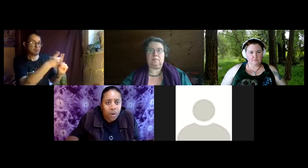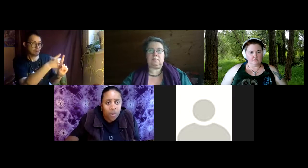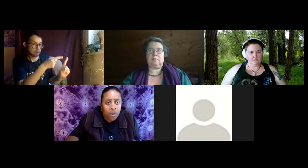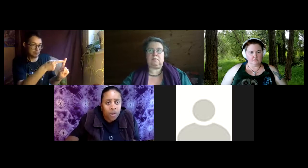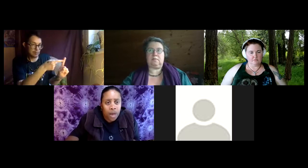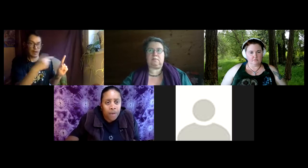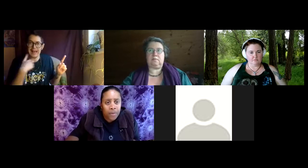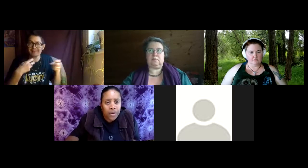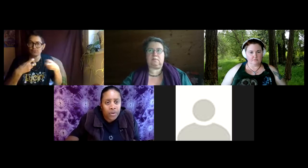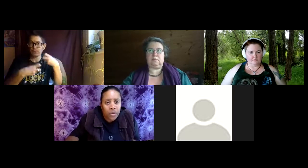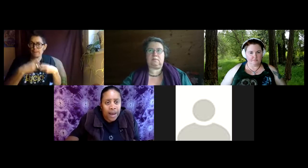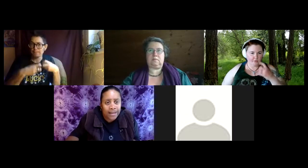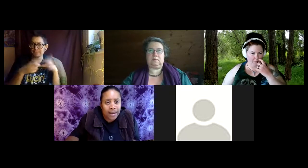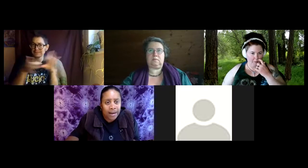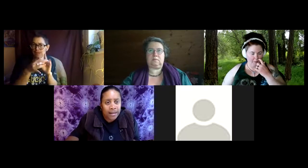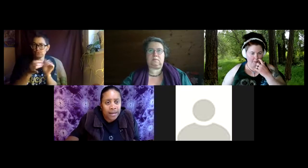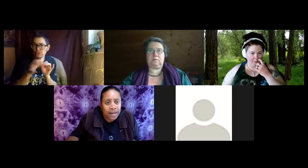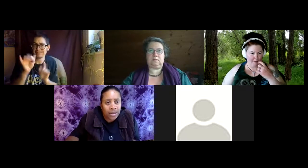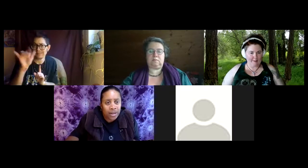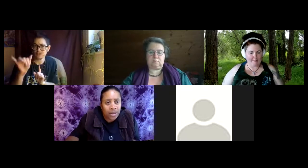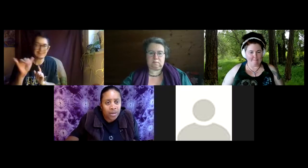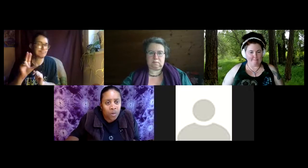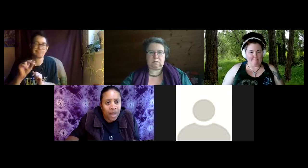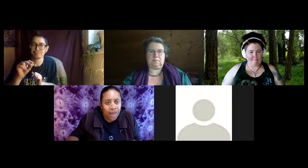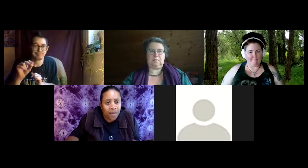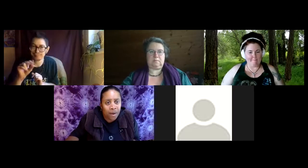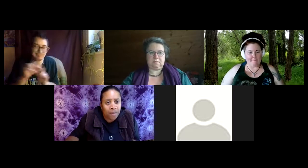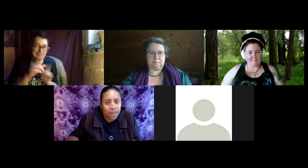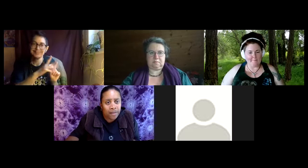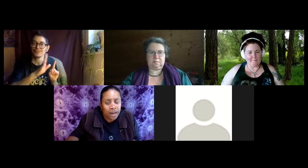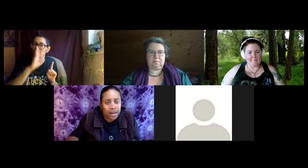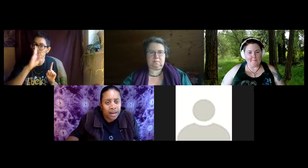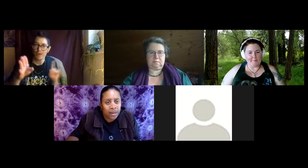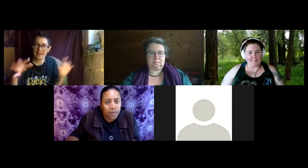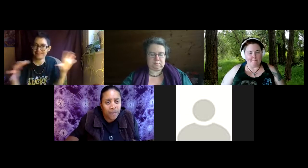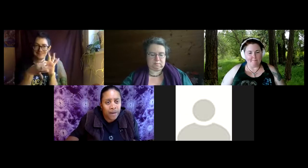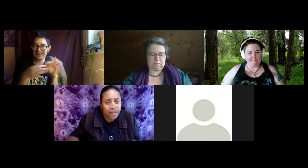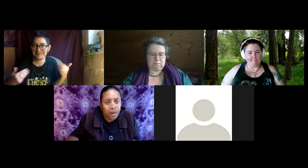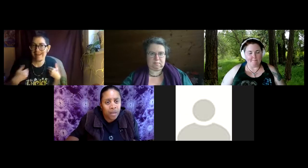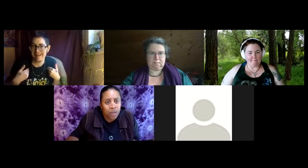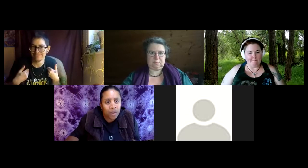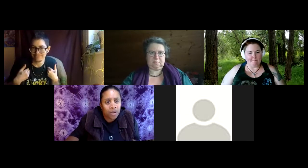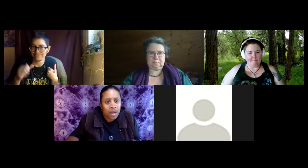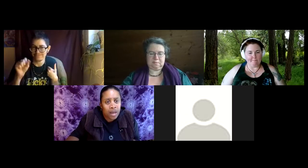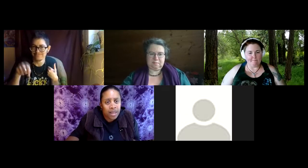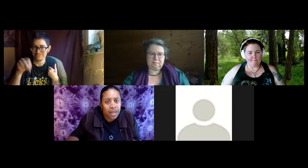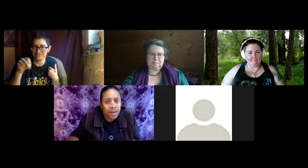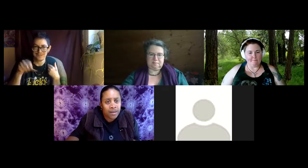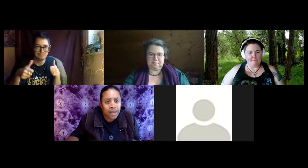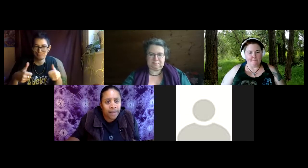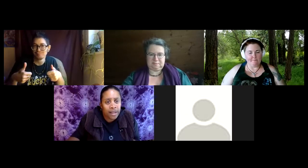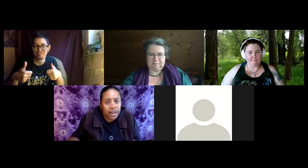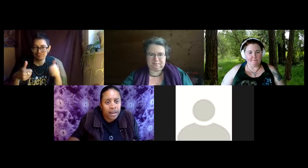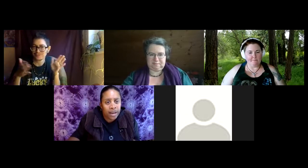And so a person who has starseed energy, and so would they have a problem being connecting with fairies? No, they wouldn't. That